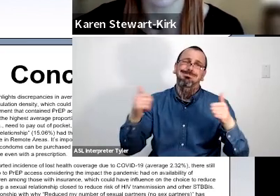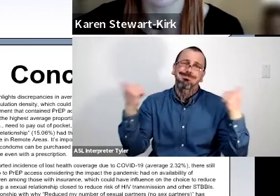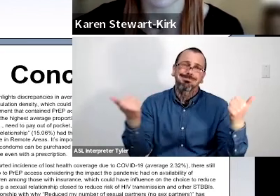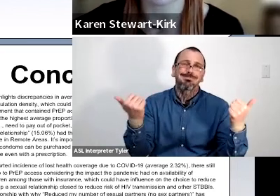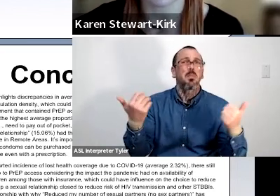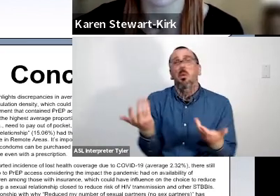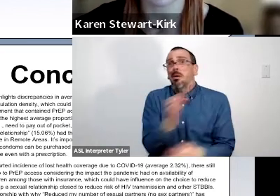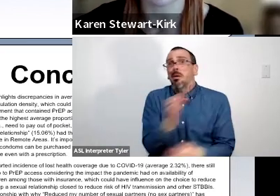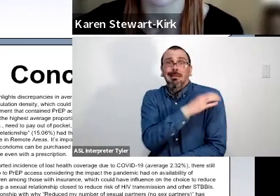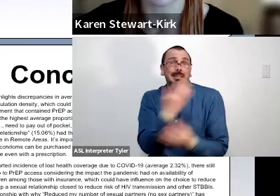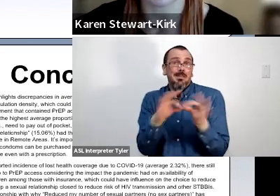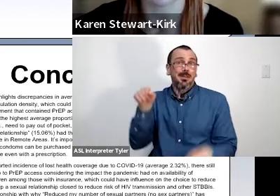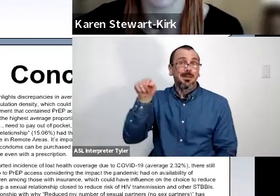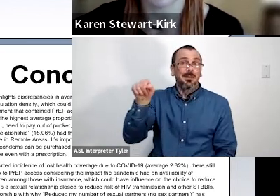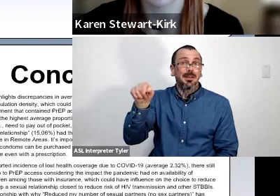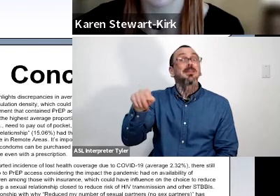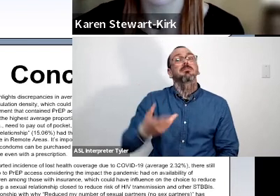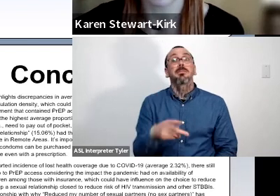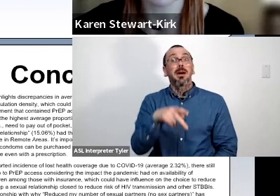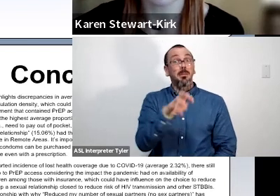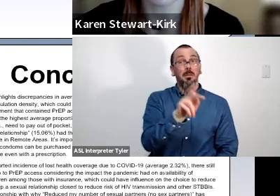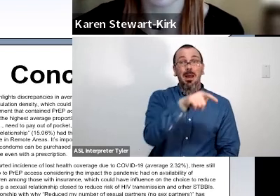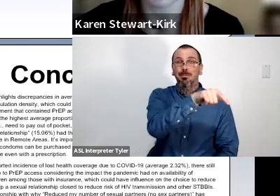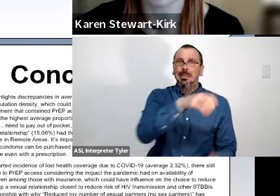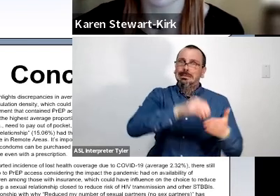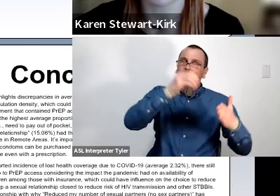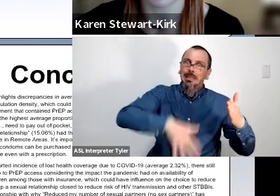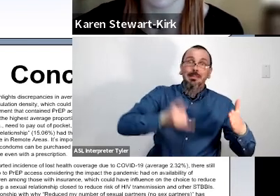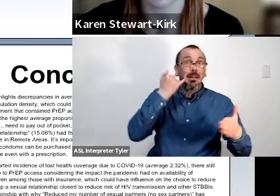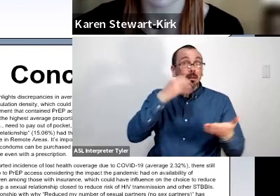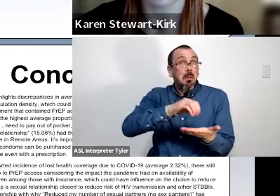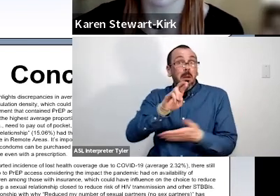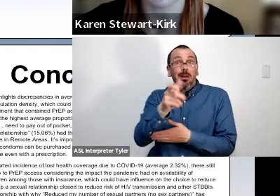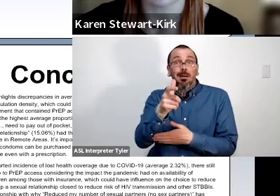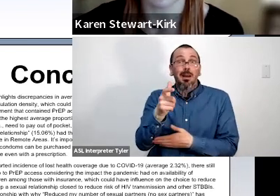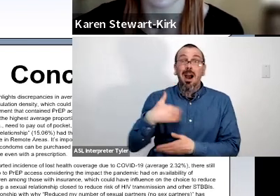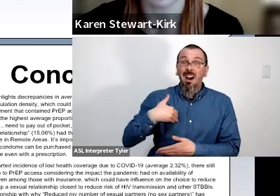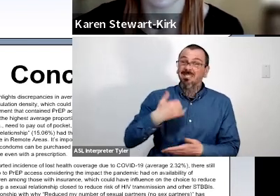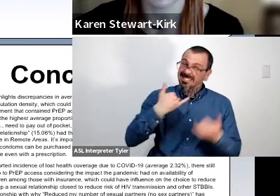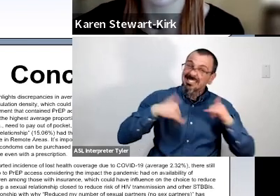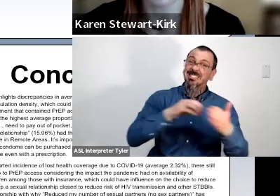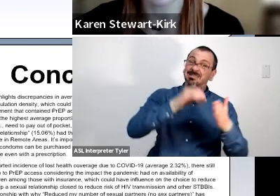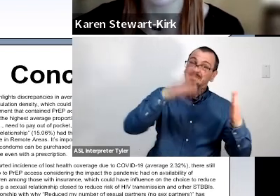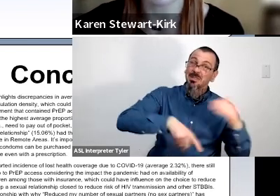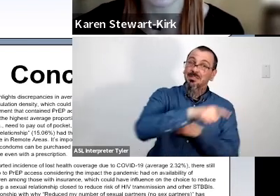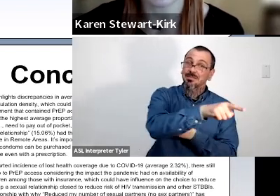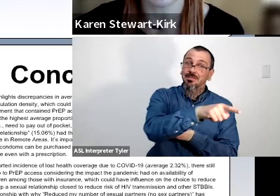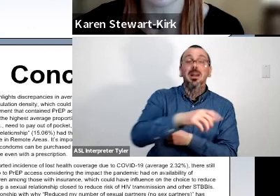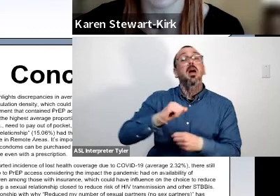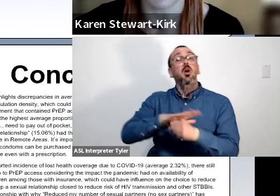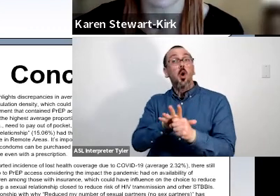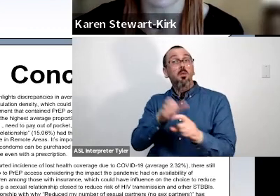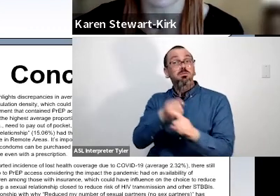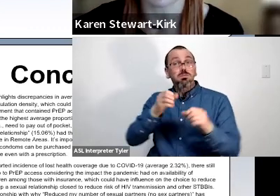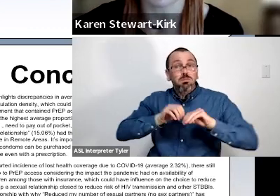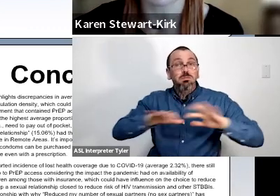PrEP can be expensive even with a prescription. In spite of the low reported incidence of lost health coverage due to COVID-19, there still could be a relationship to